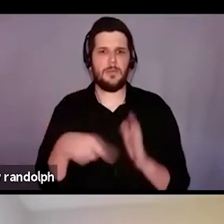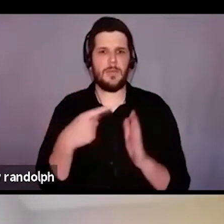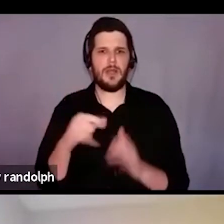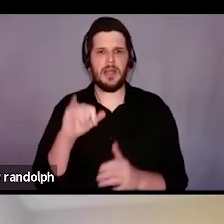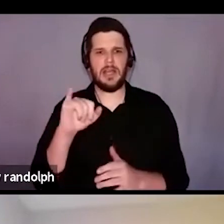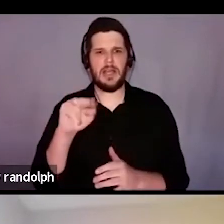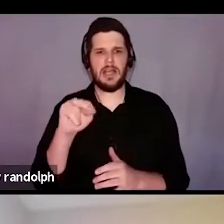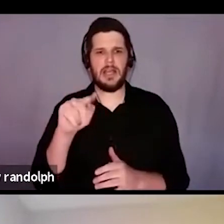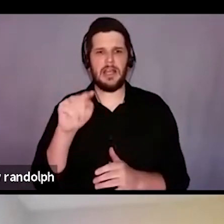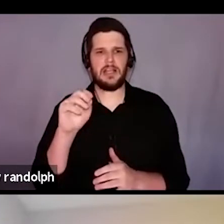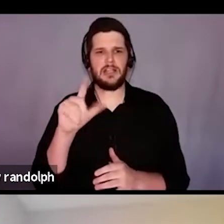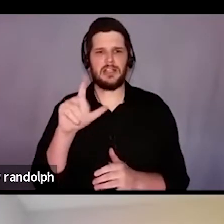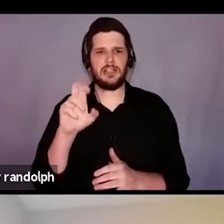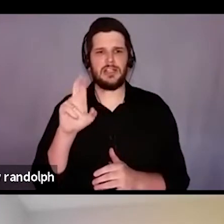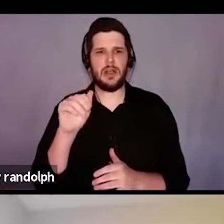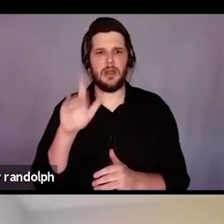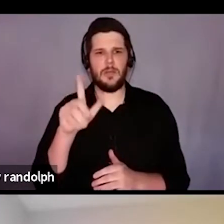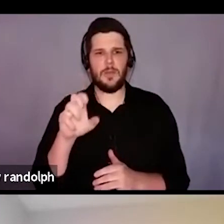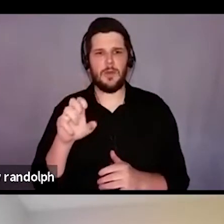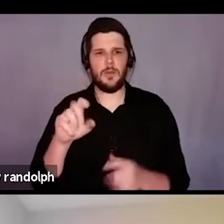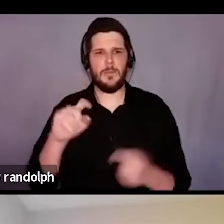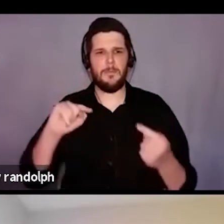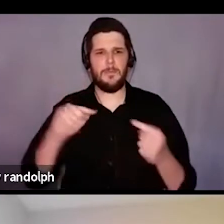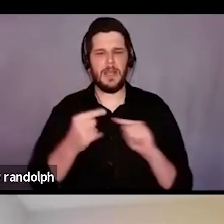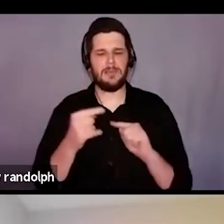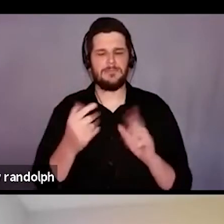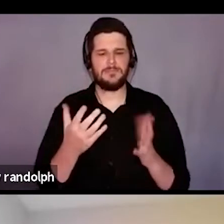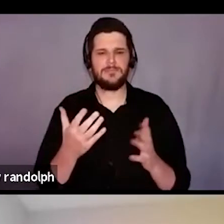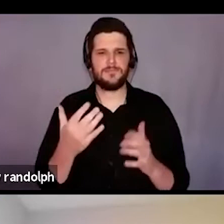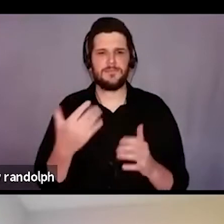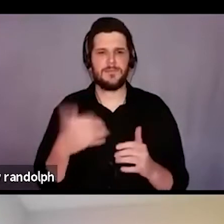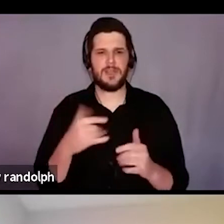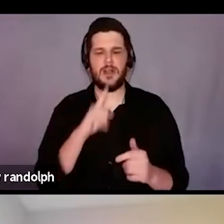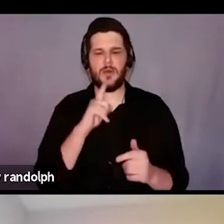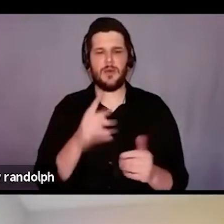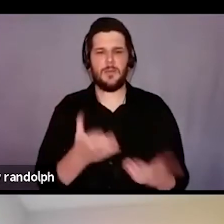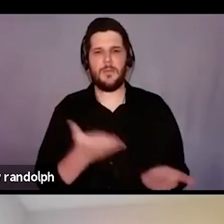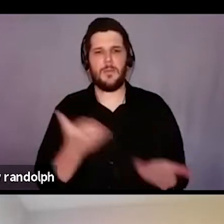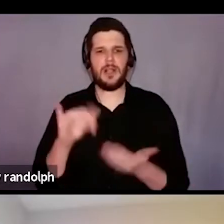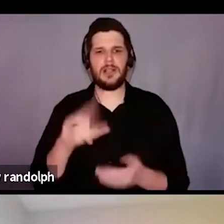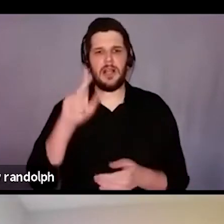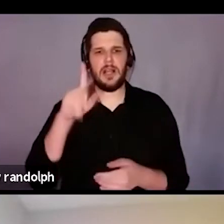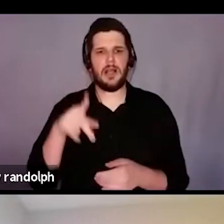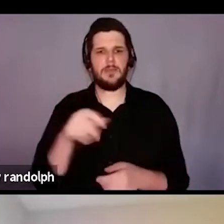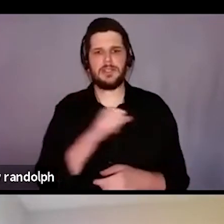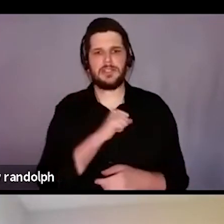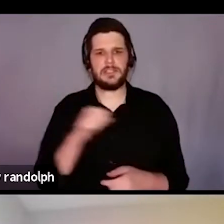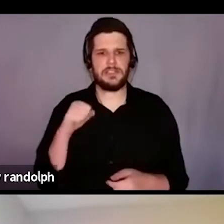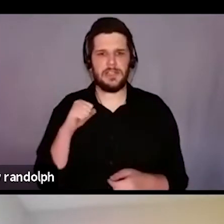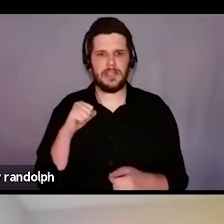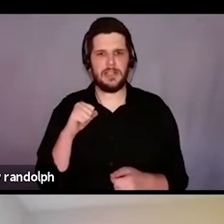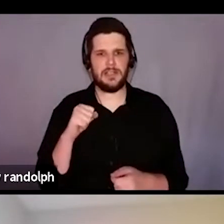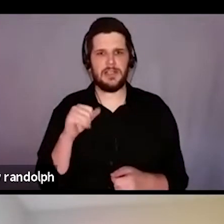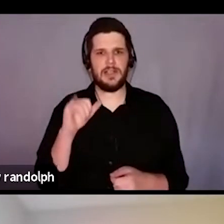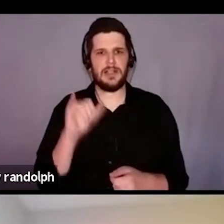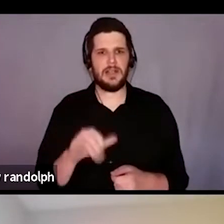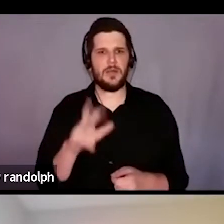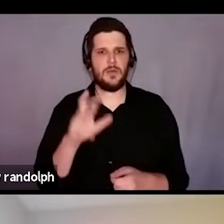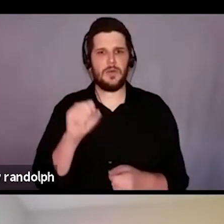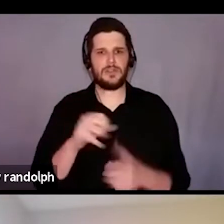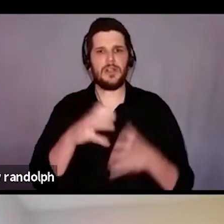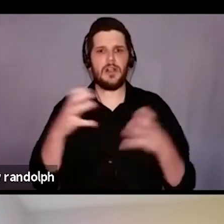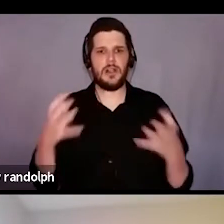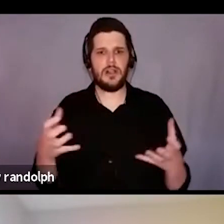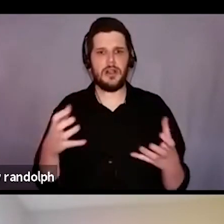pain, you know, that I did bring that up in Senate, but there was a lot.